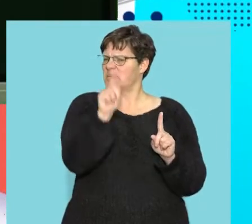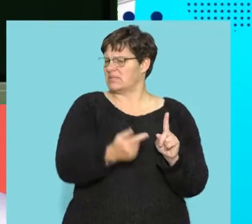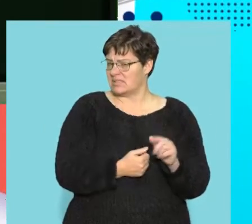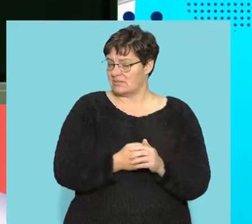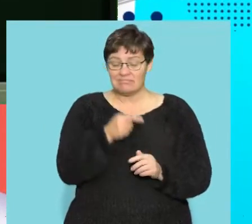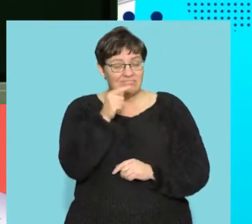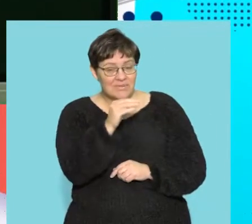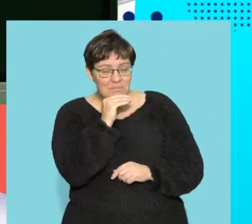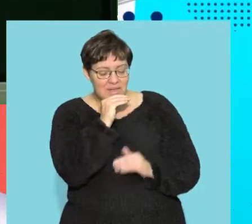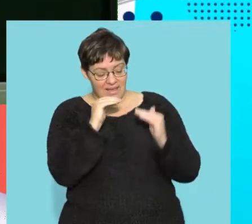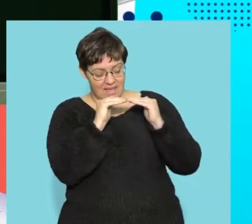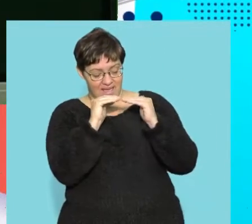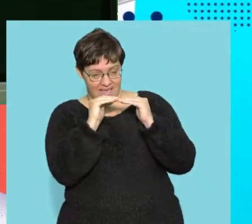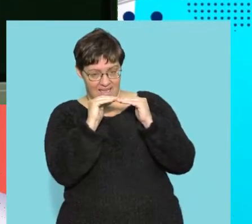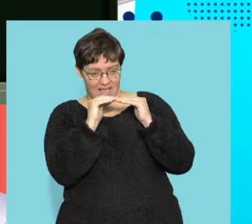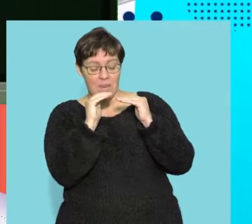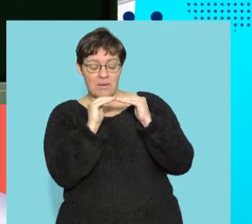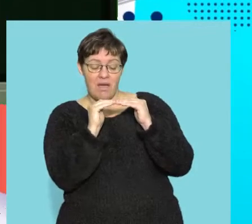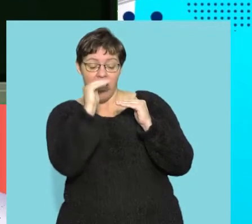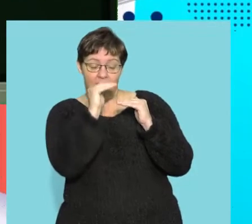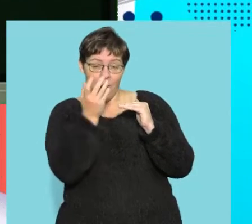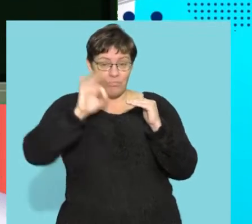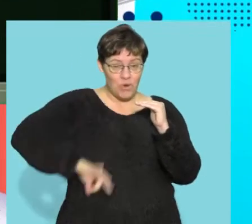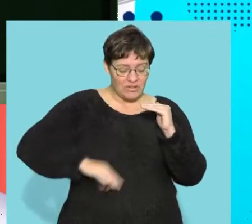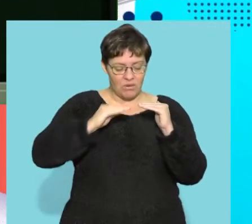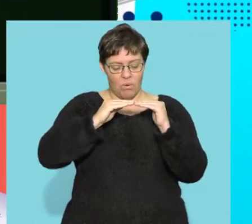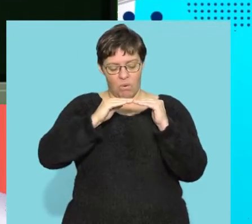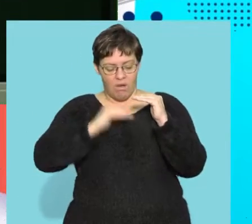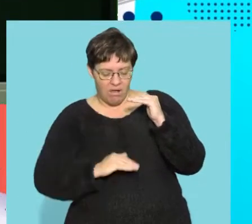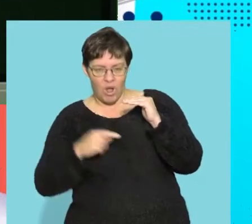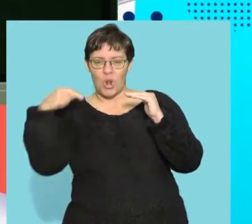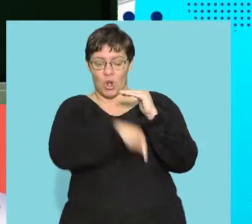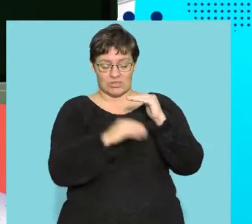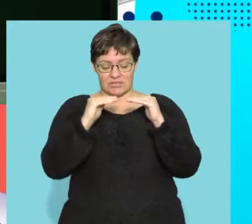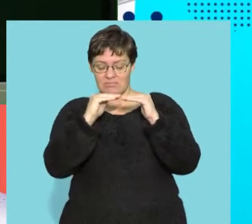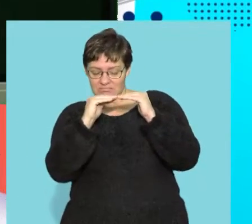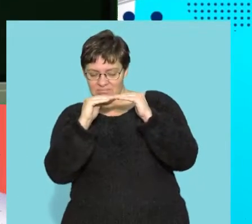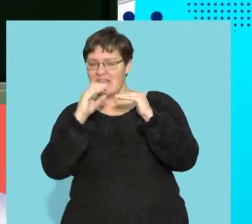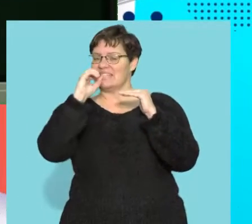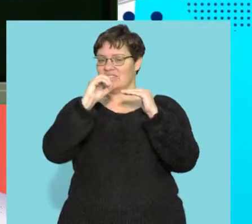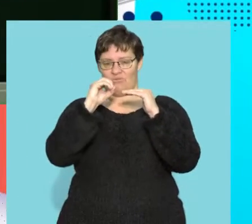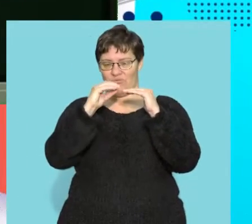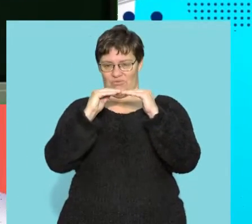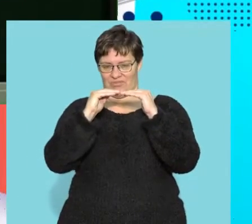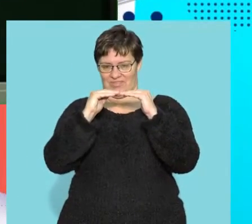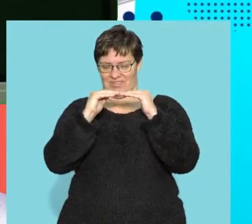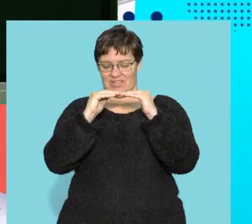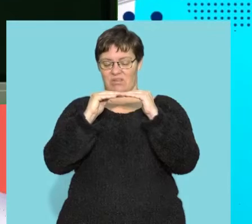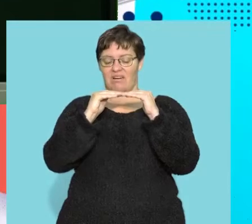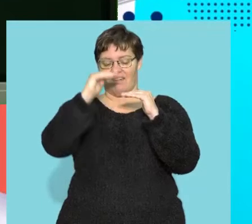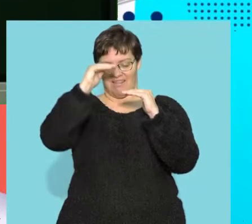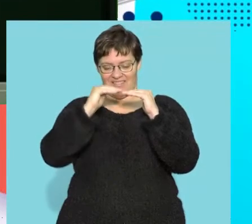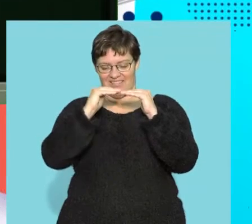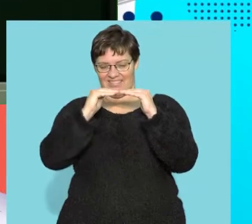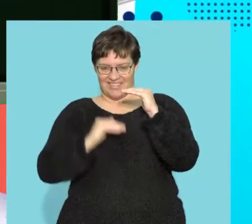the point at which your profit or loss is equal to 0. So if you manufacture above the break-even point, you're making a profit.